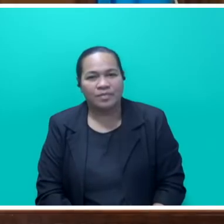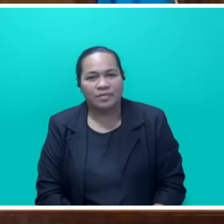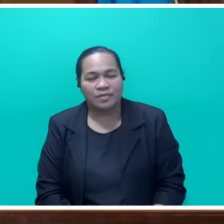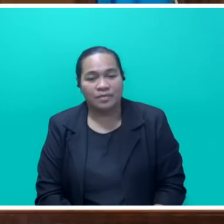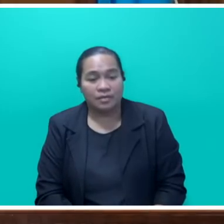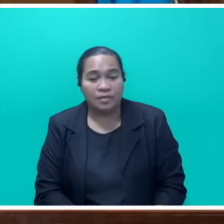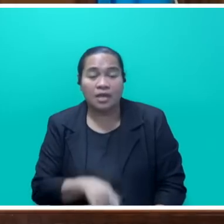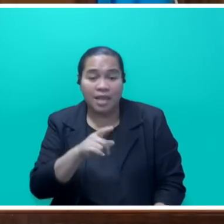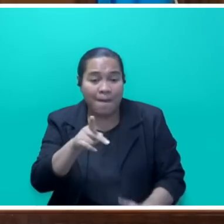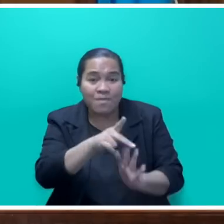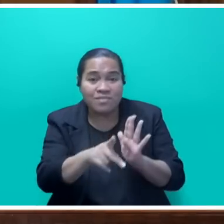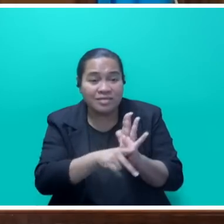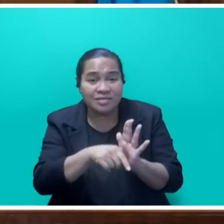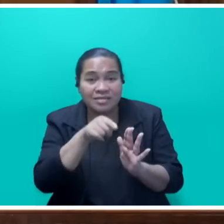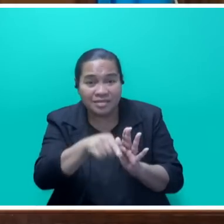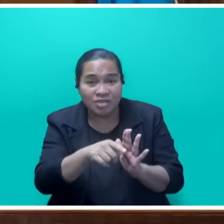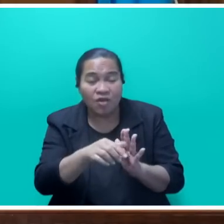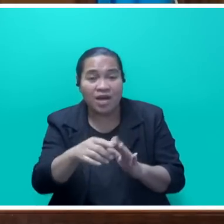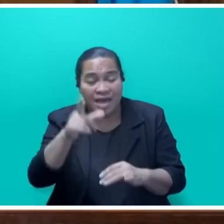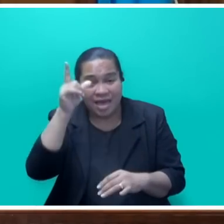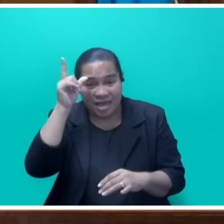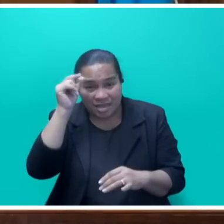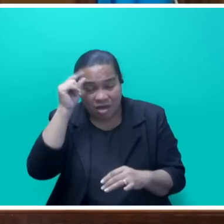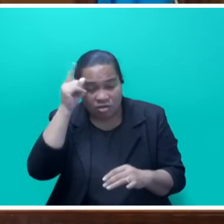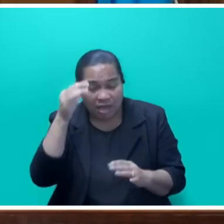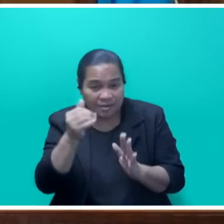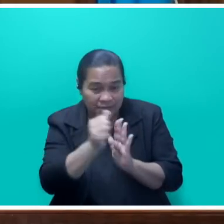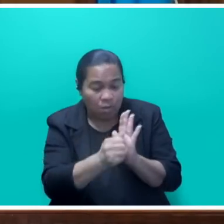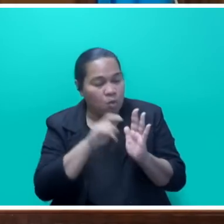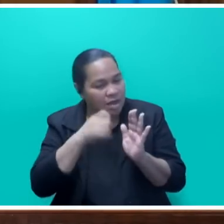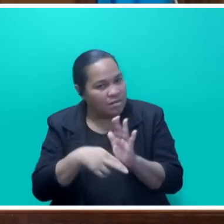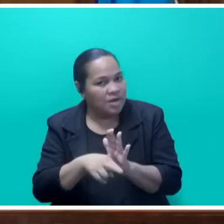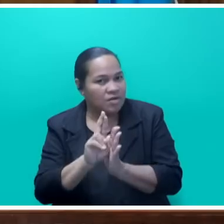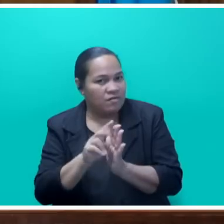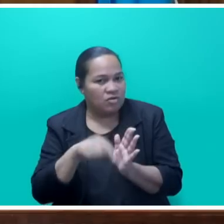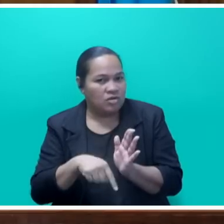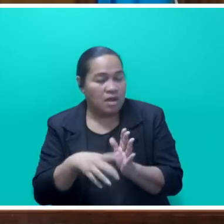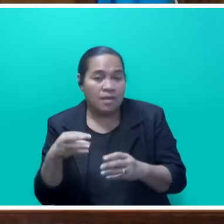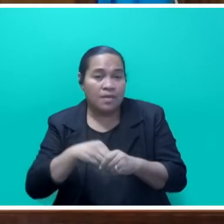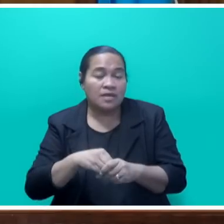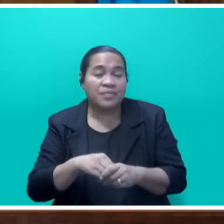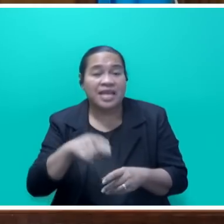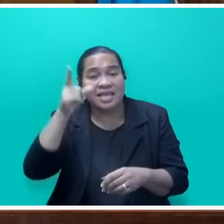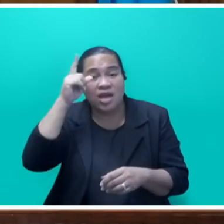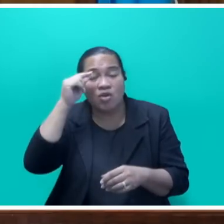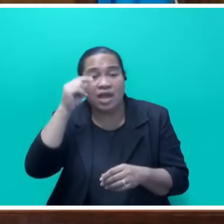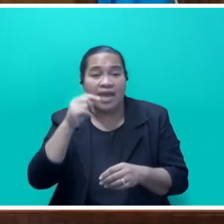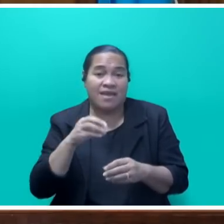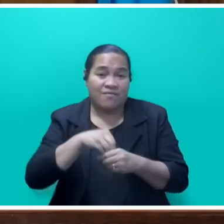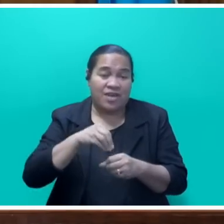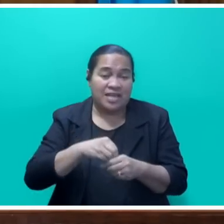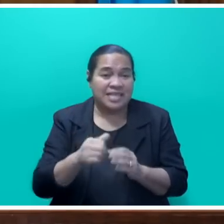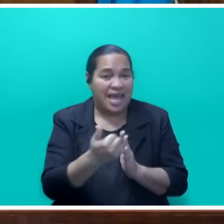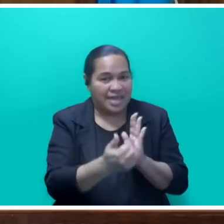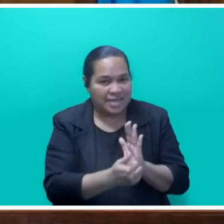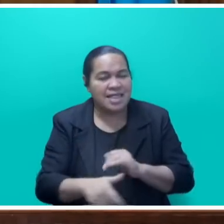The principal Itoke statutes will be reviewed. These include the Itoke Affairs Act, Itoke Lands